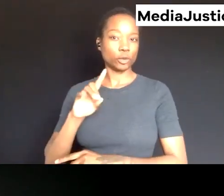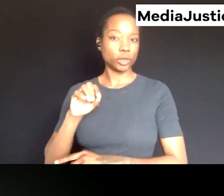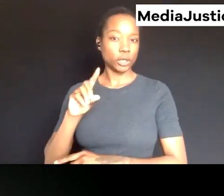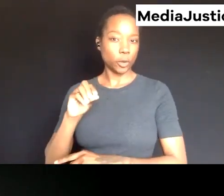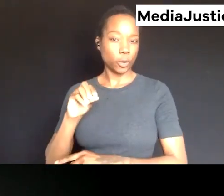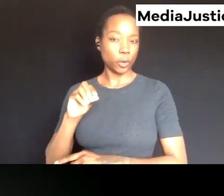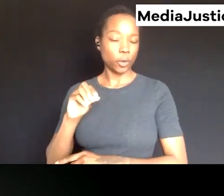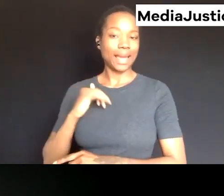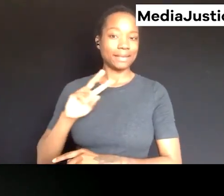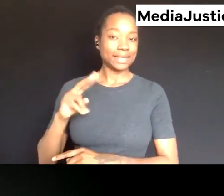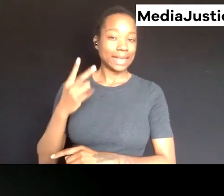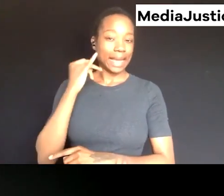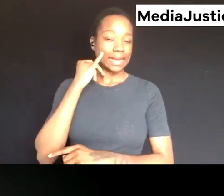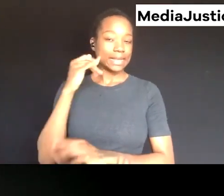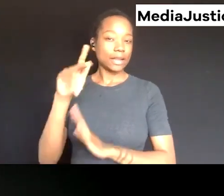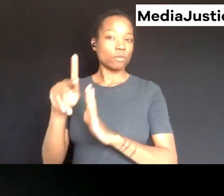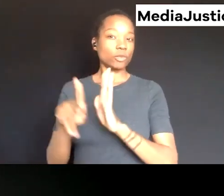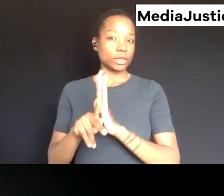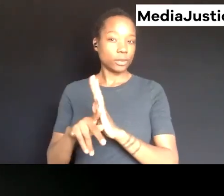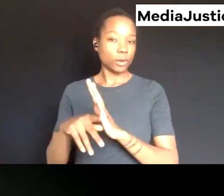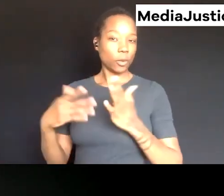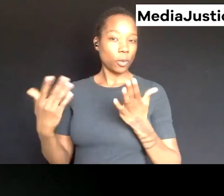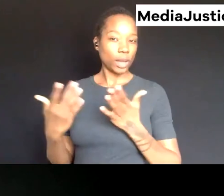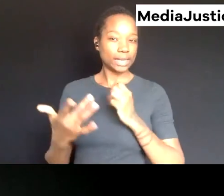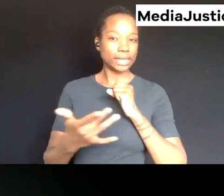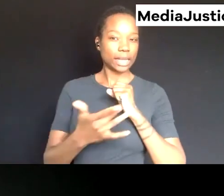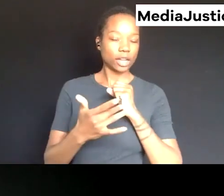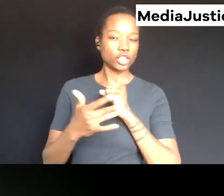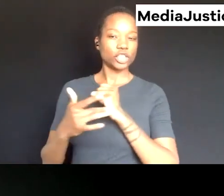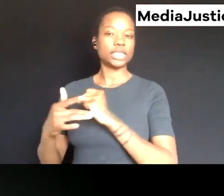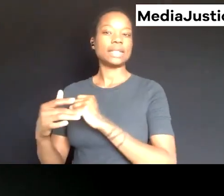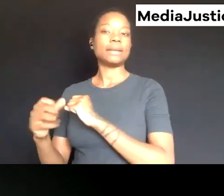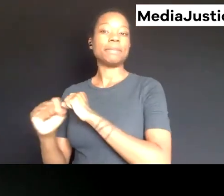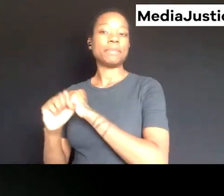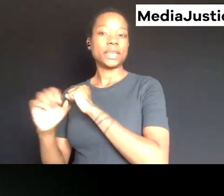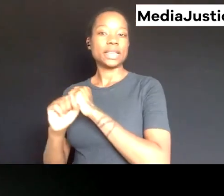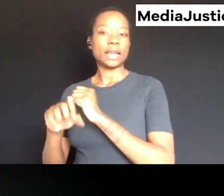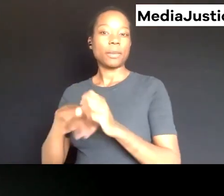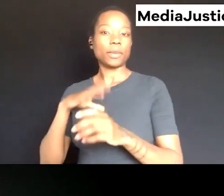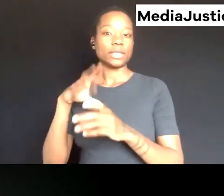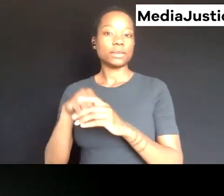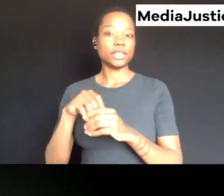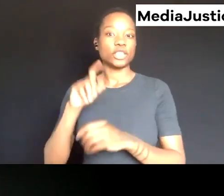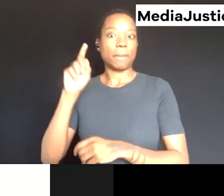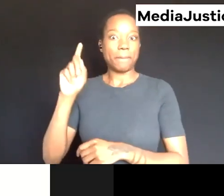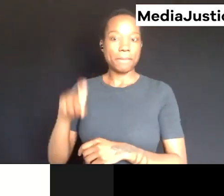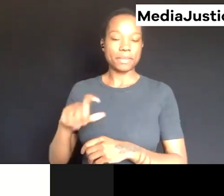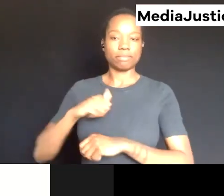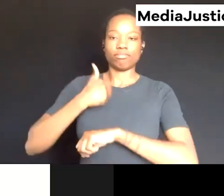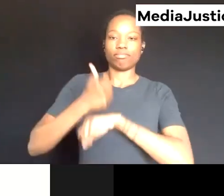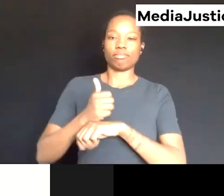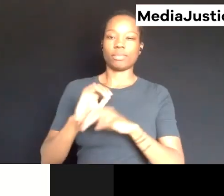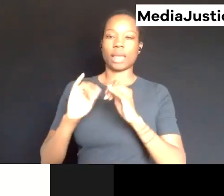that technology and media participation must be structured in a democratic way, meaning that